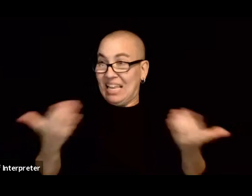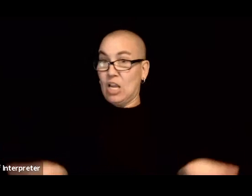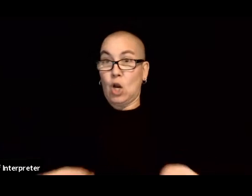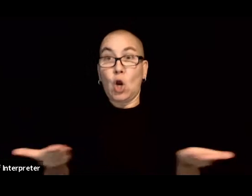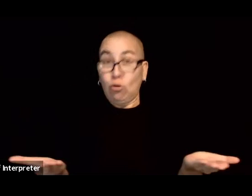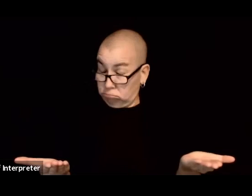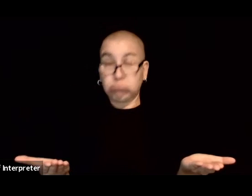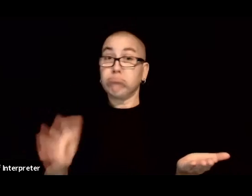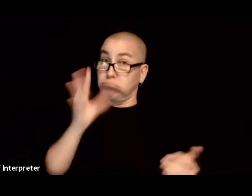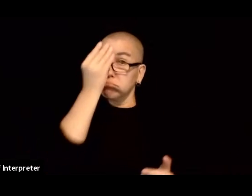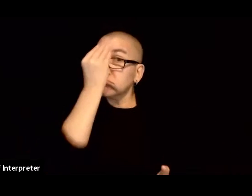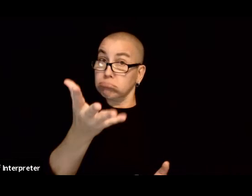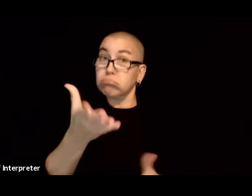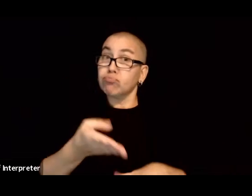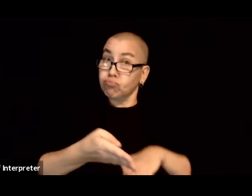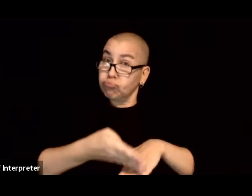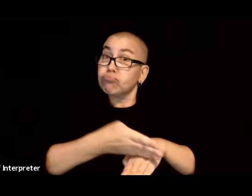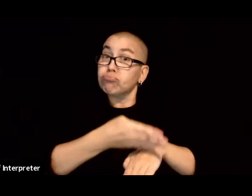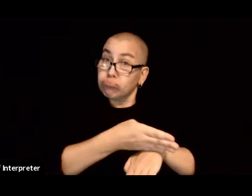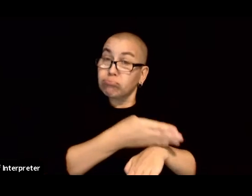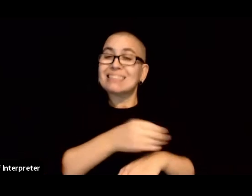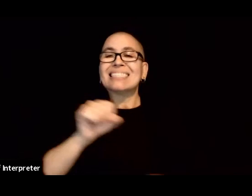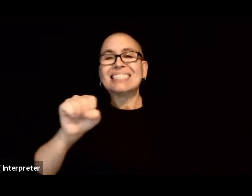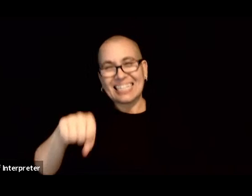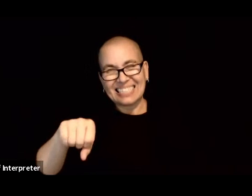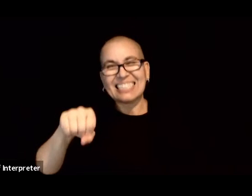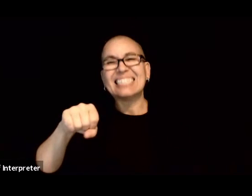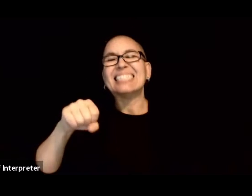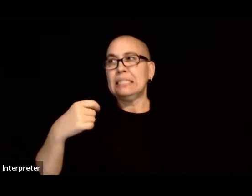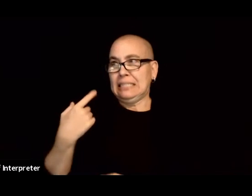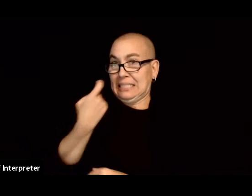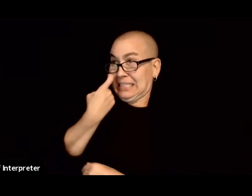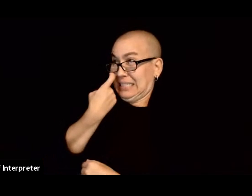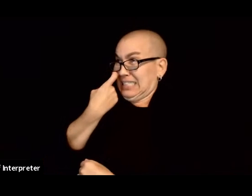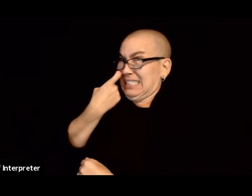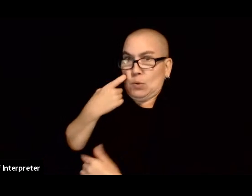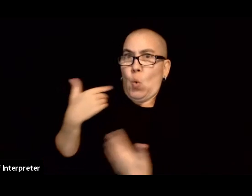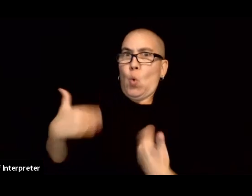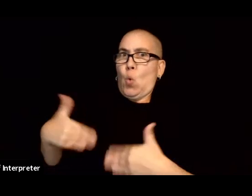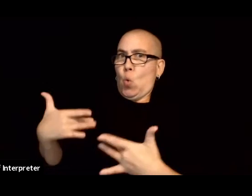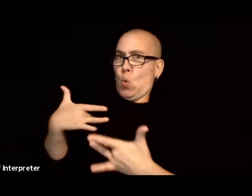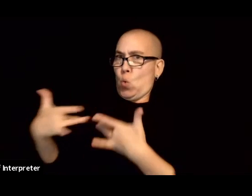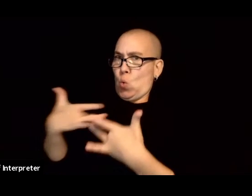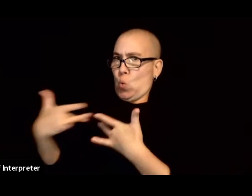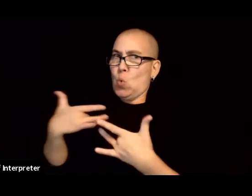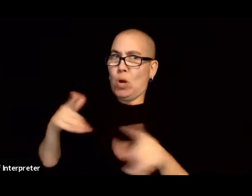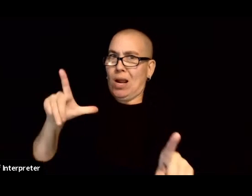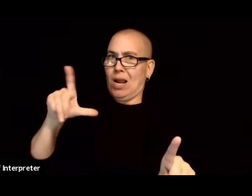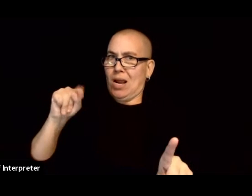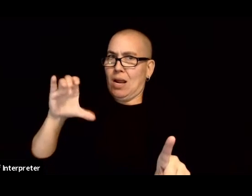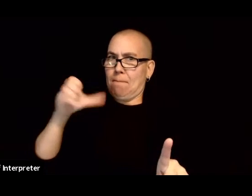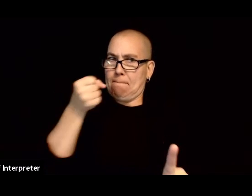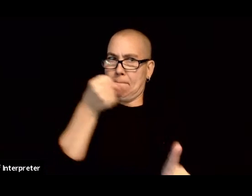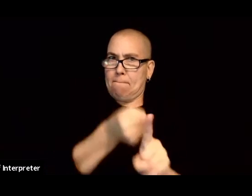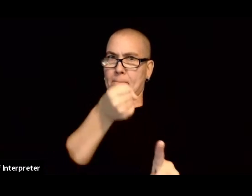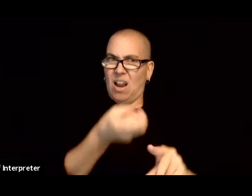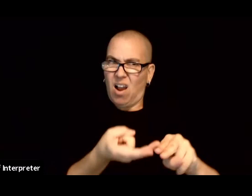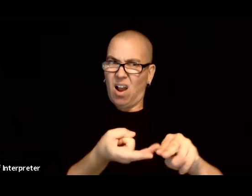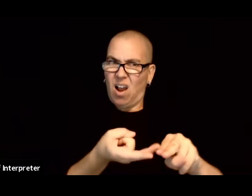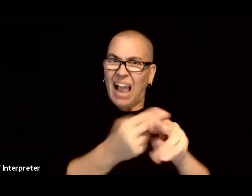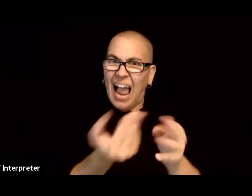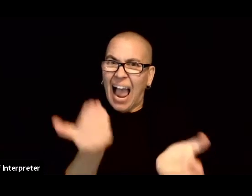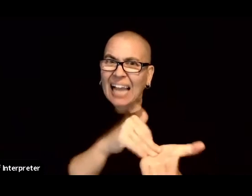expressed concern in recent days and weeks that cases in long-term care are going up again as a result of the